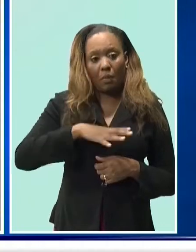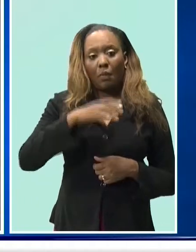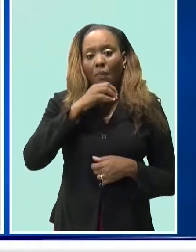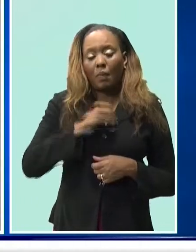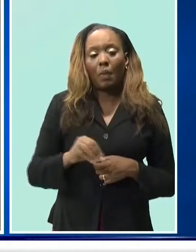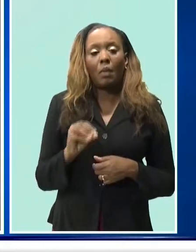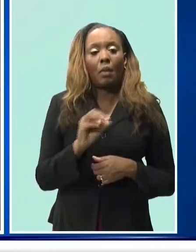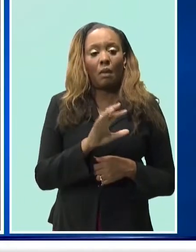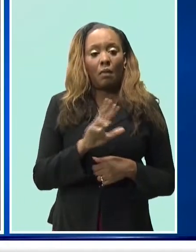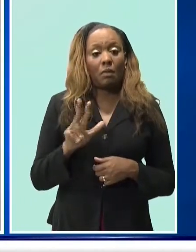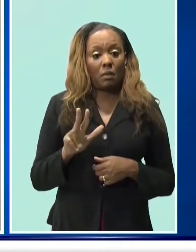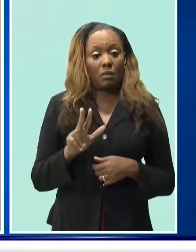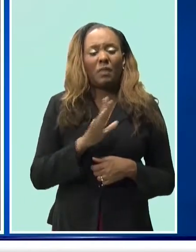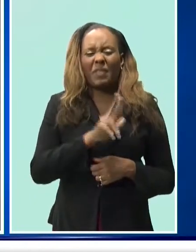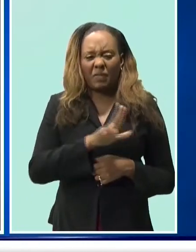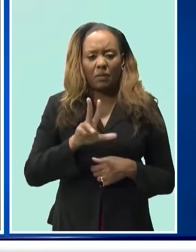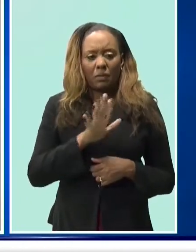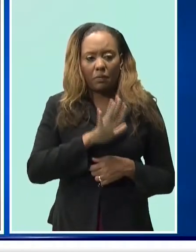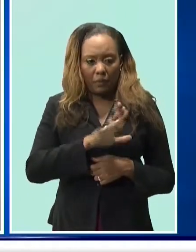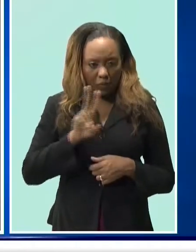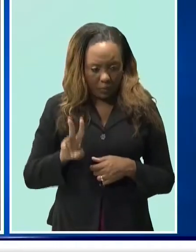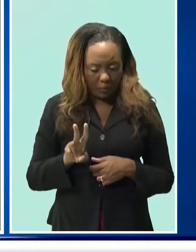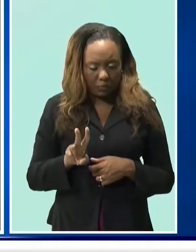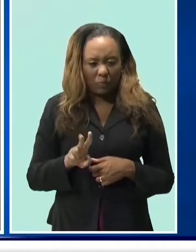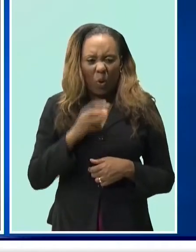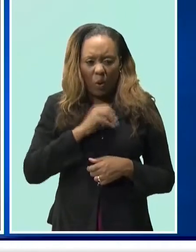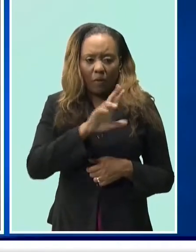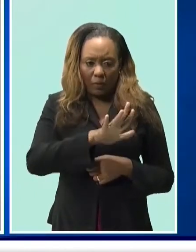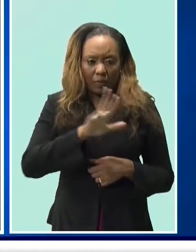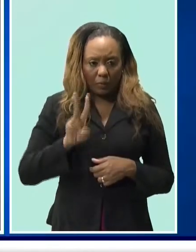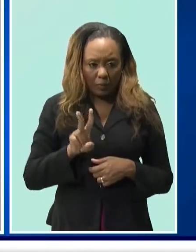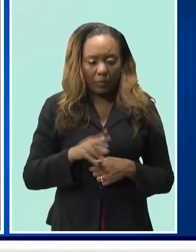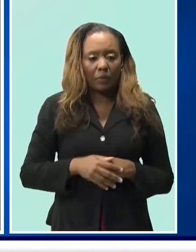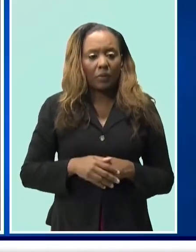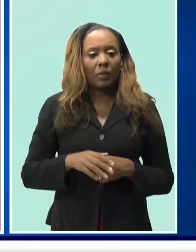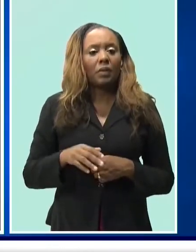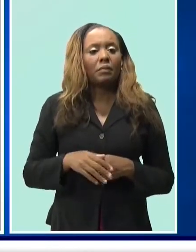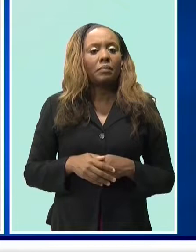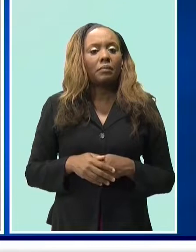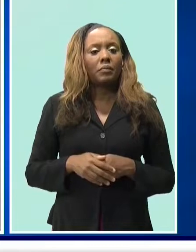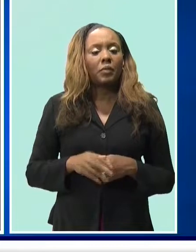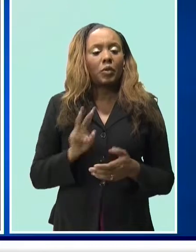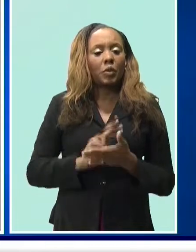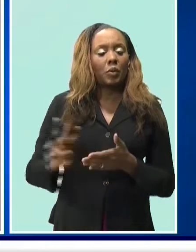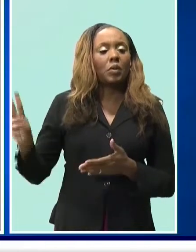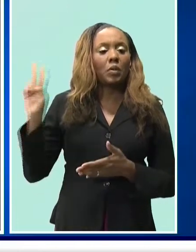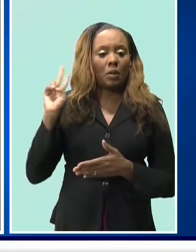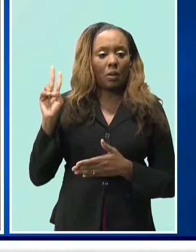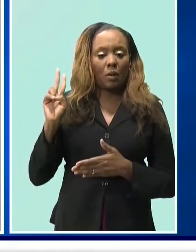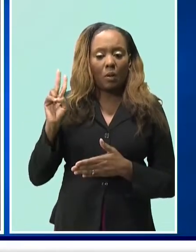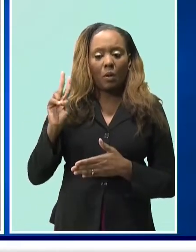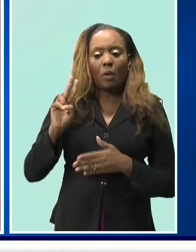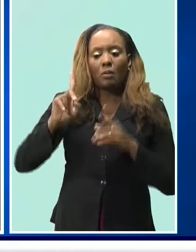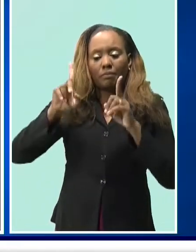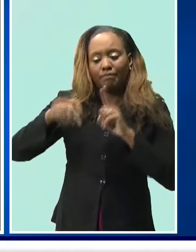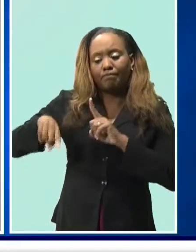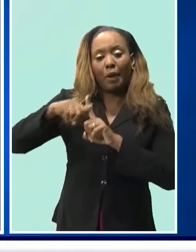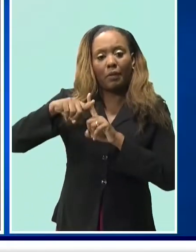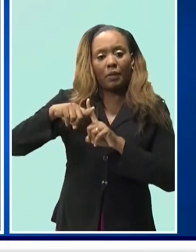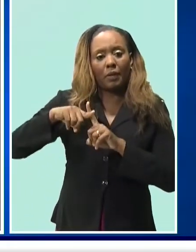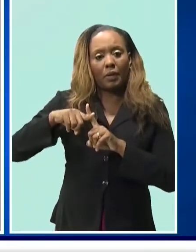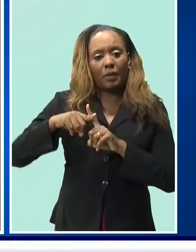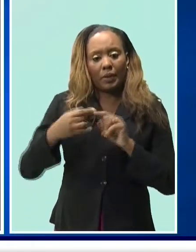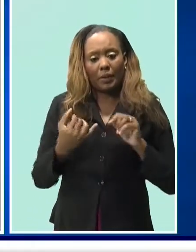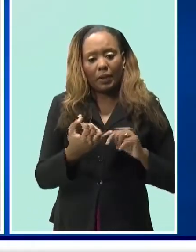is no longer with us. He was diagnosed just over 2 weeks ago and has been in isolation since. He spent his last few days